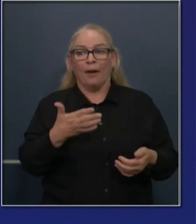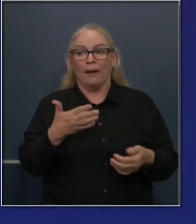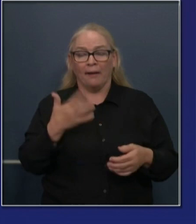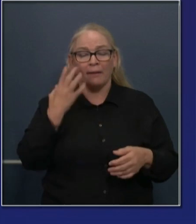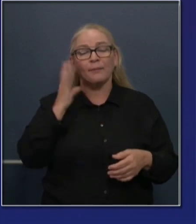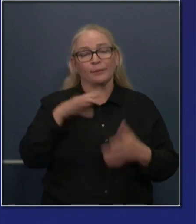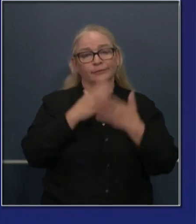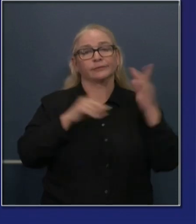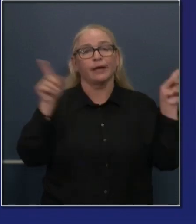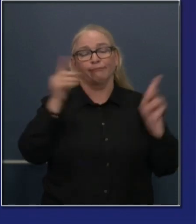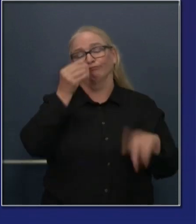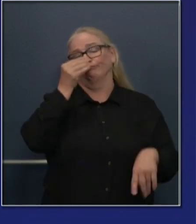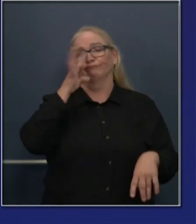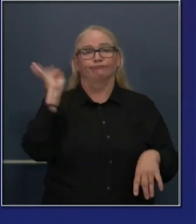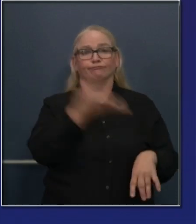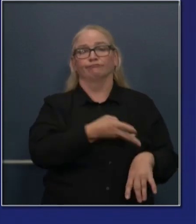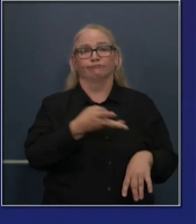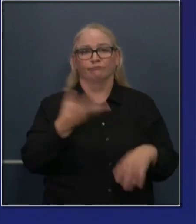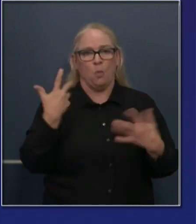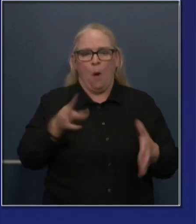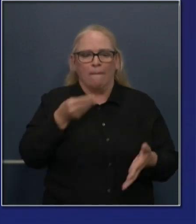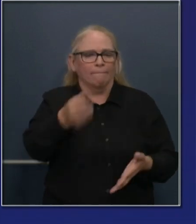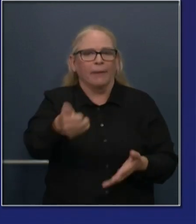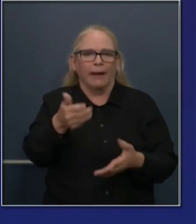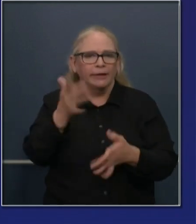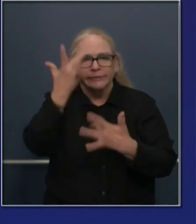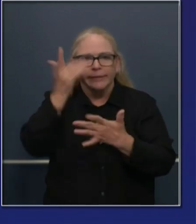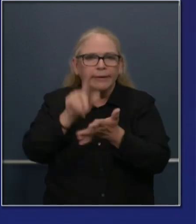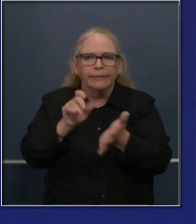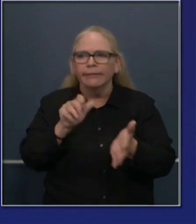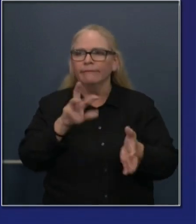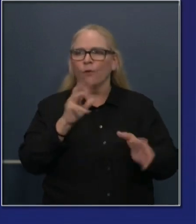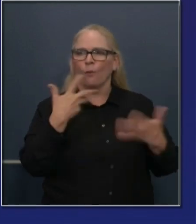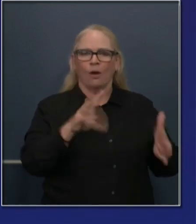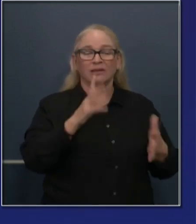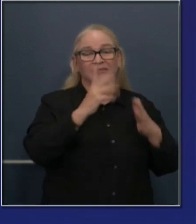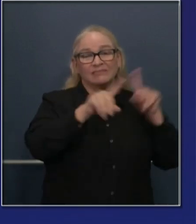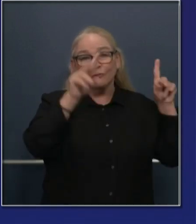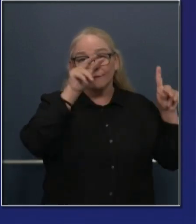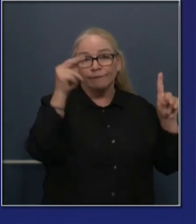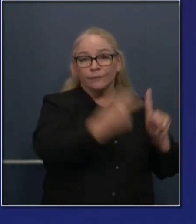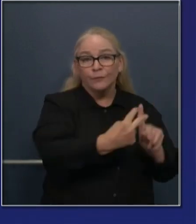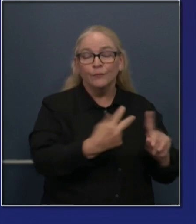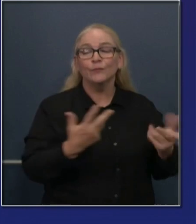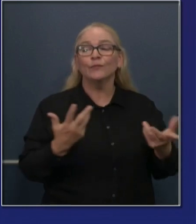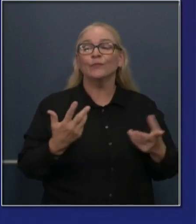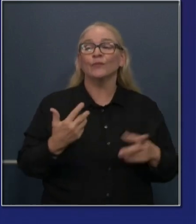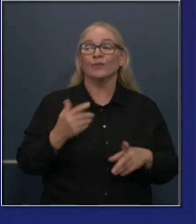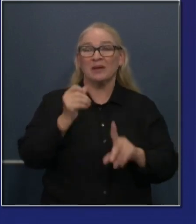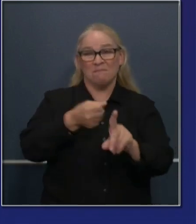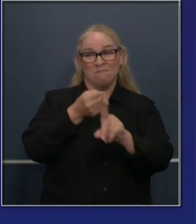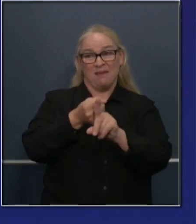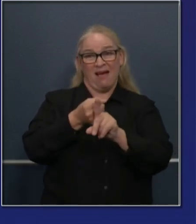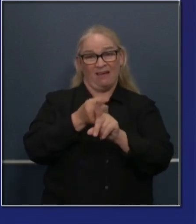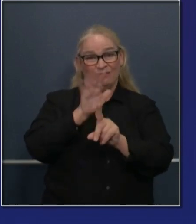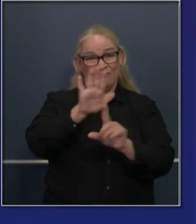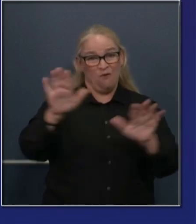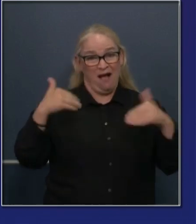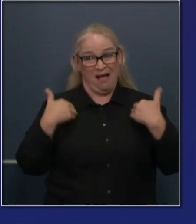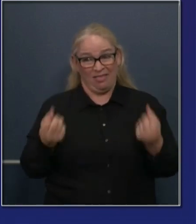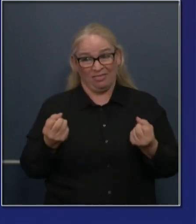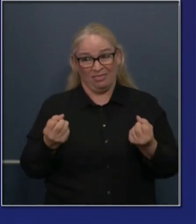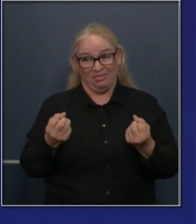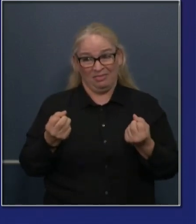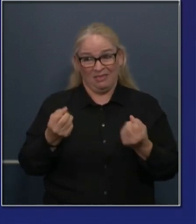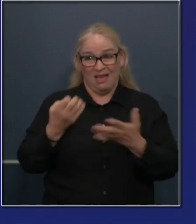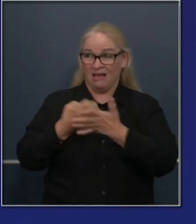I respect people's differences of opinion, but when it comes to impacting your health and the health of our economy in the medium and